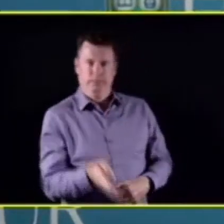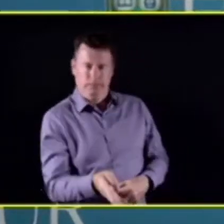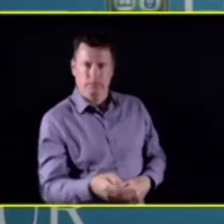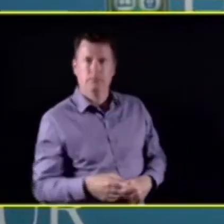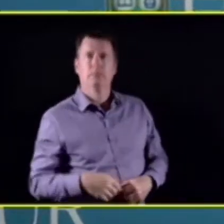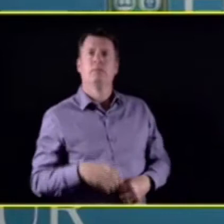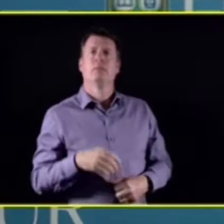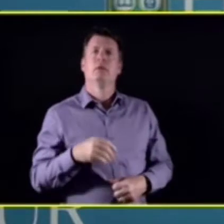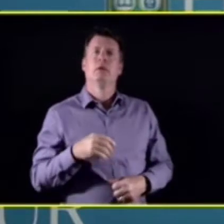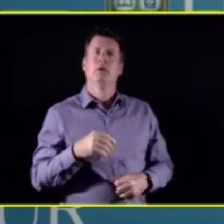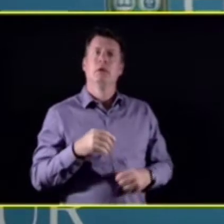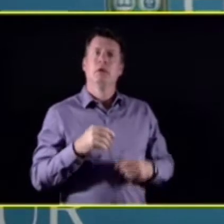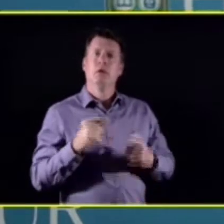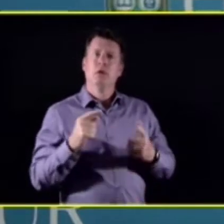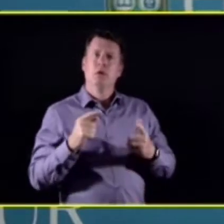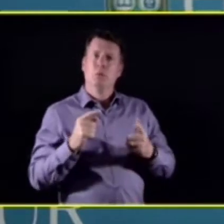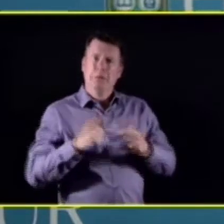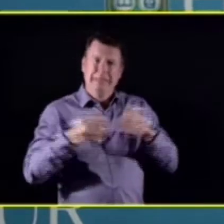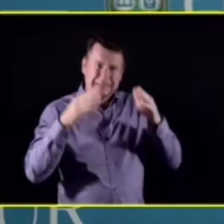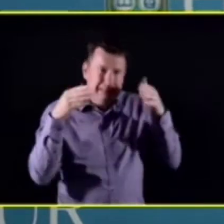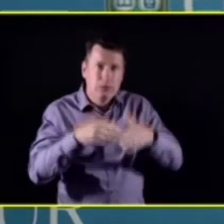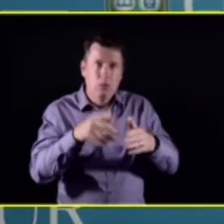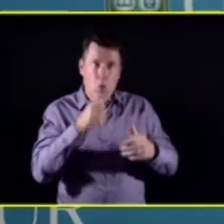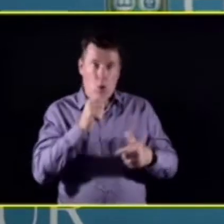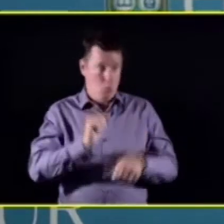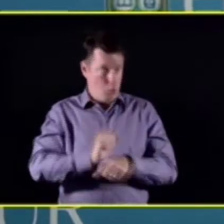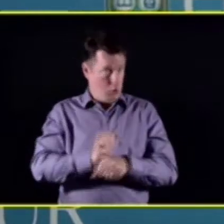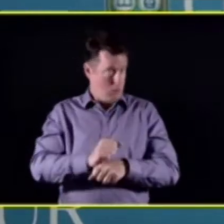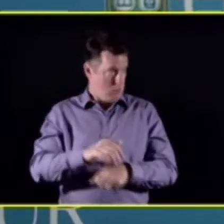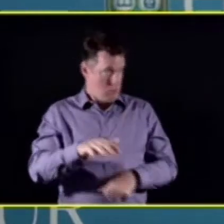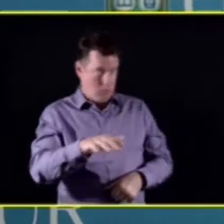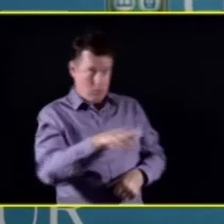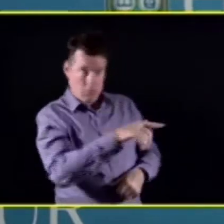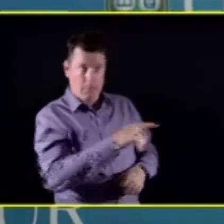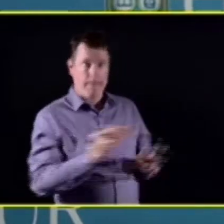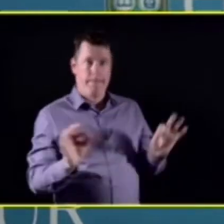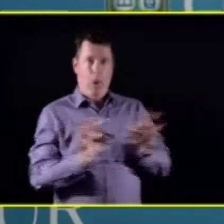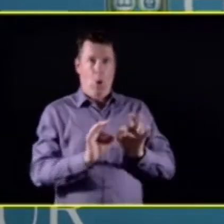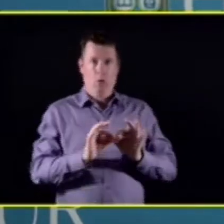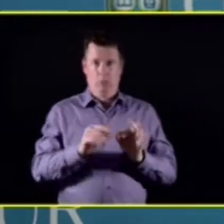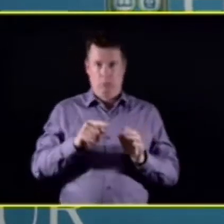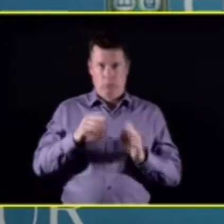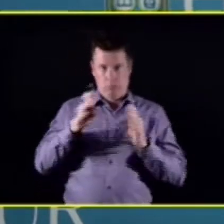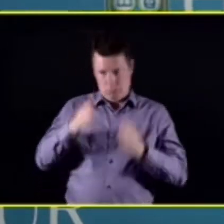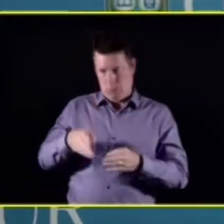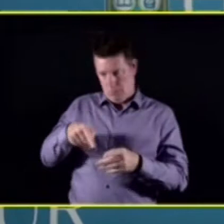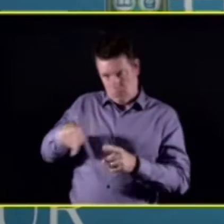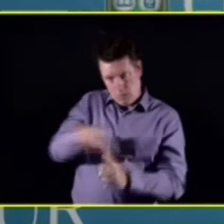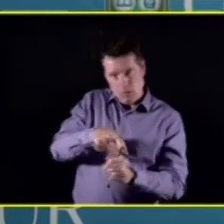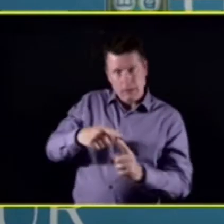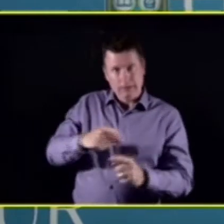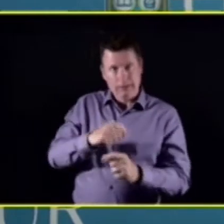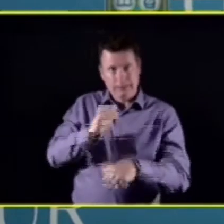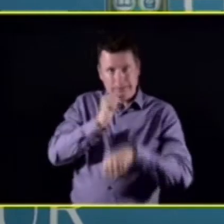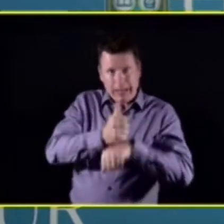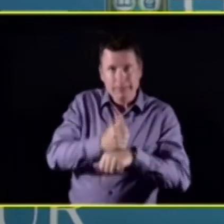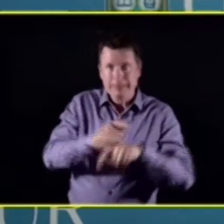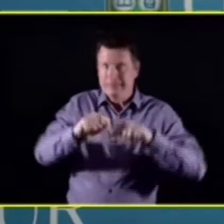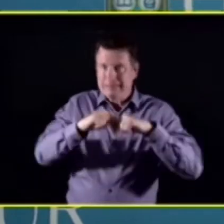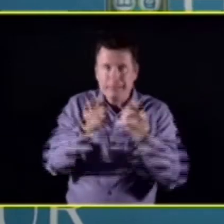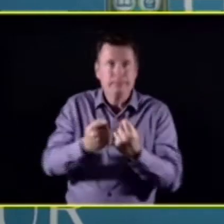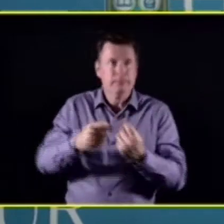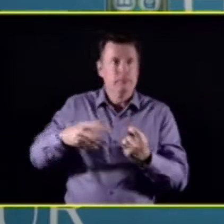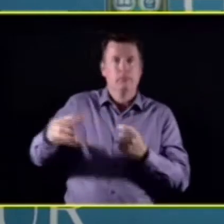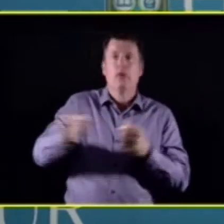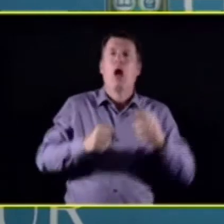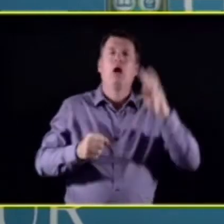patients being diagnosed in the community. So initially we set up a dedicated team, which is now expanded to a large